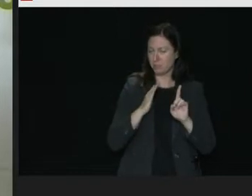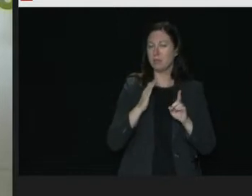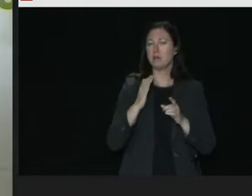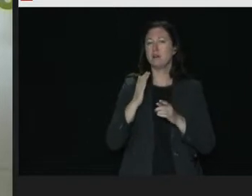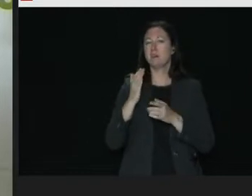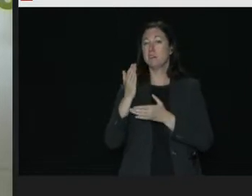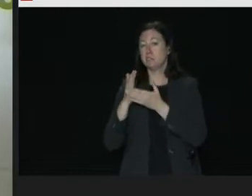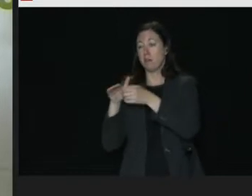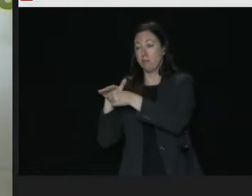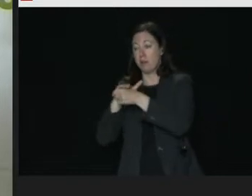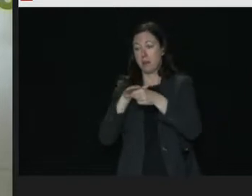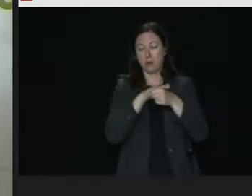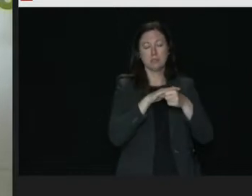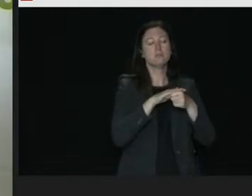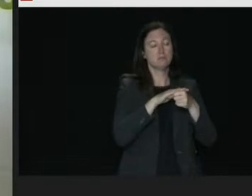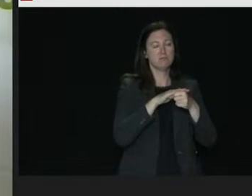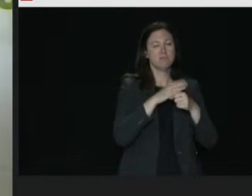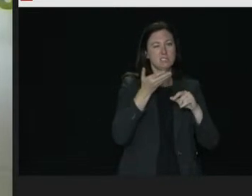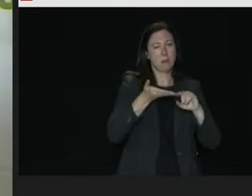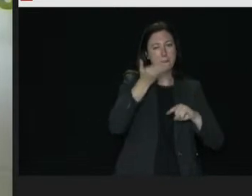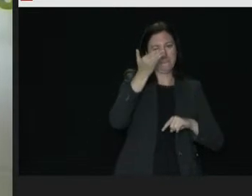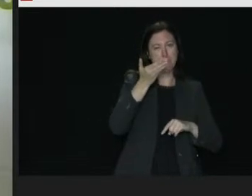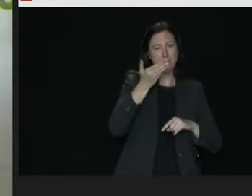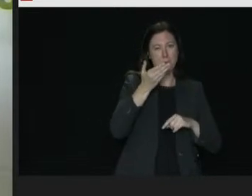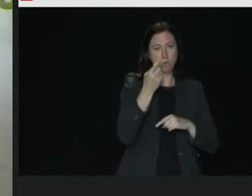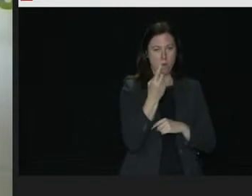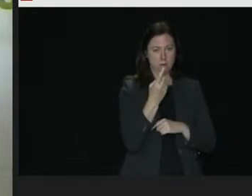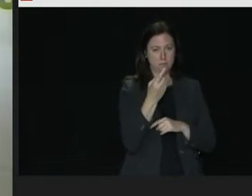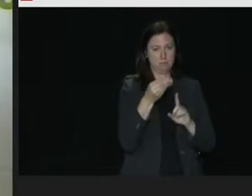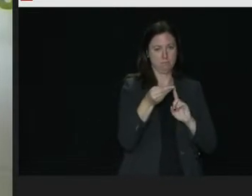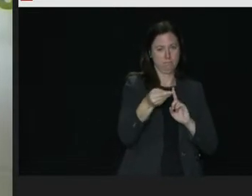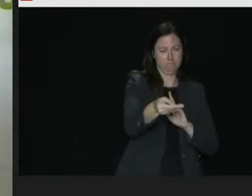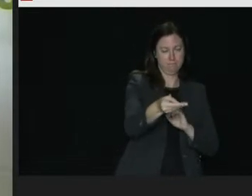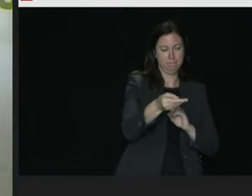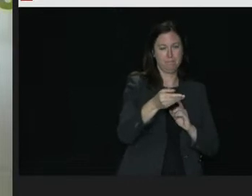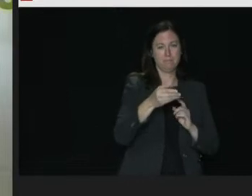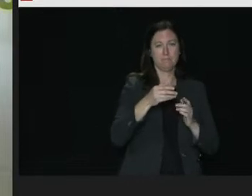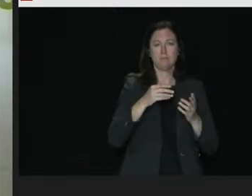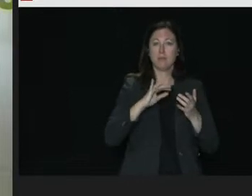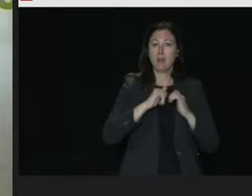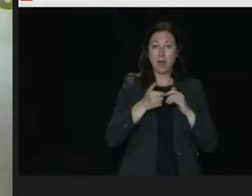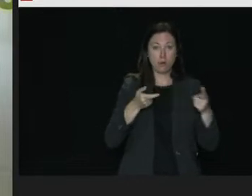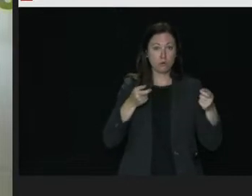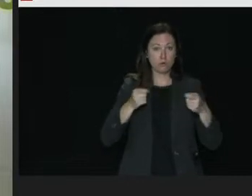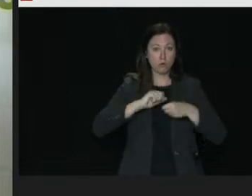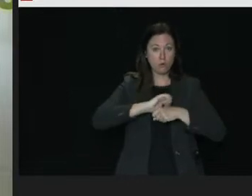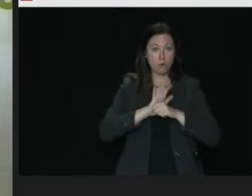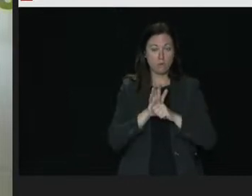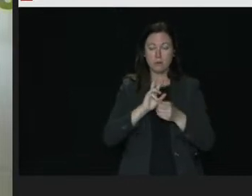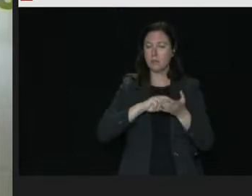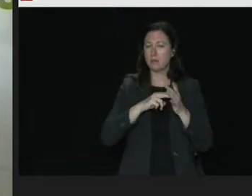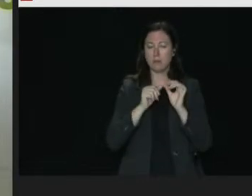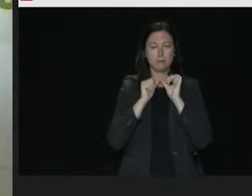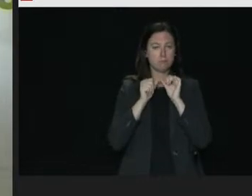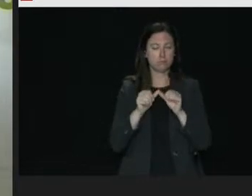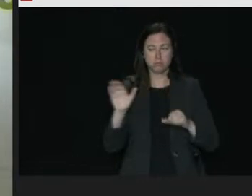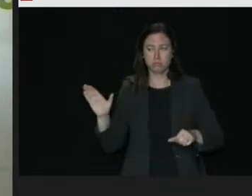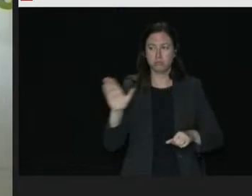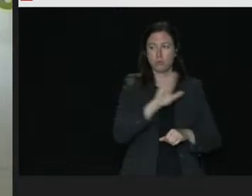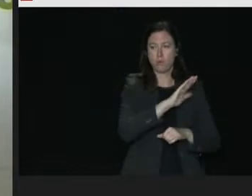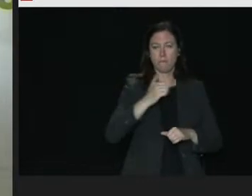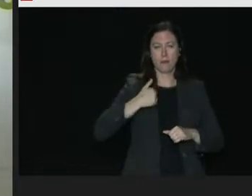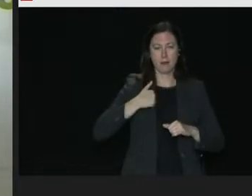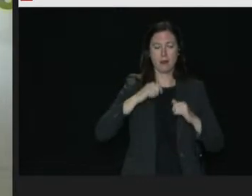above 1 in some areas. To bring the epidemic under control, RT needs to be maintained consistently below